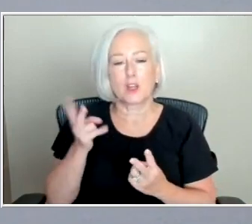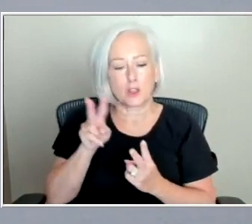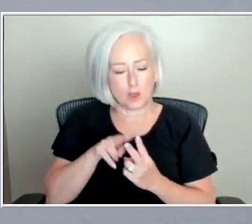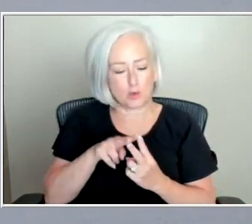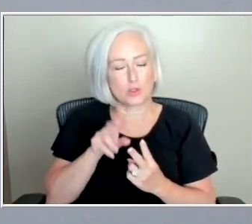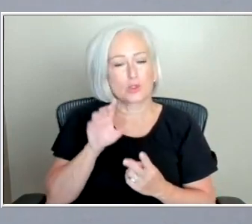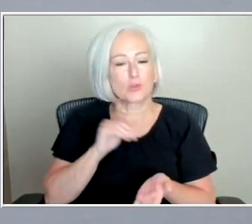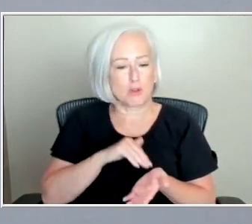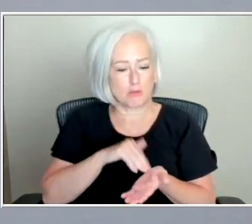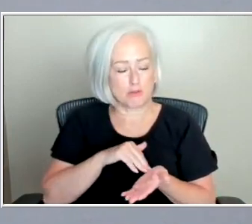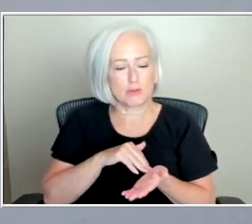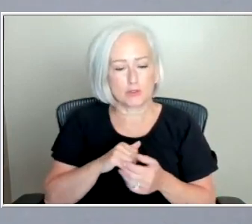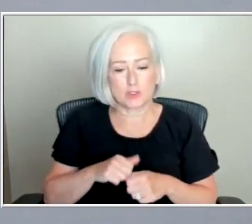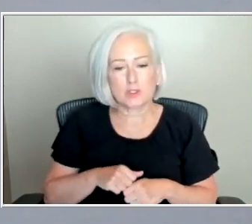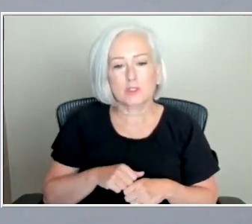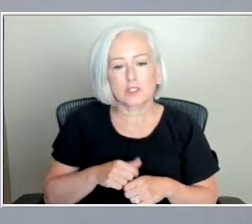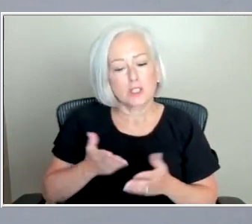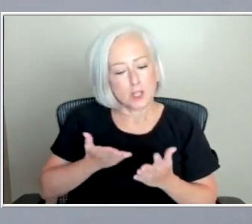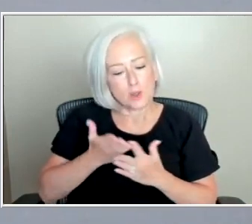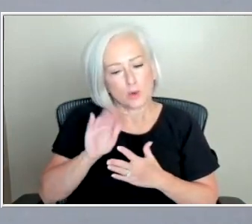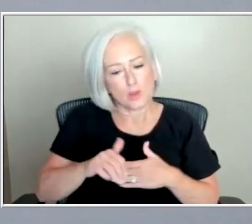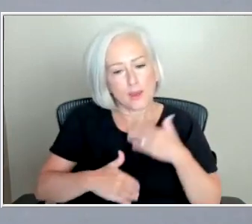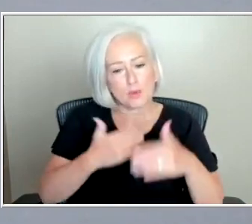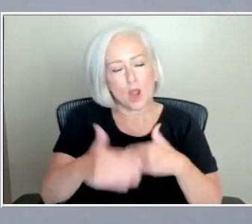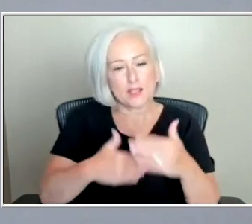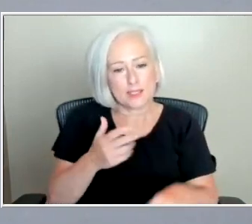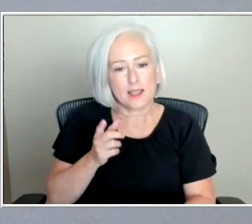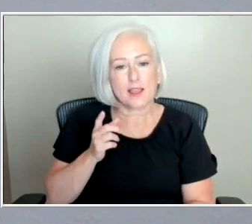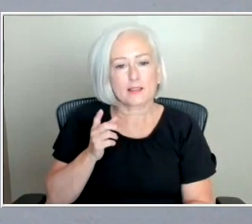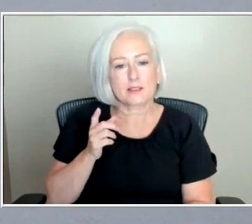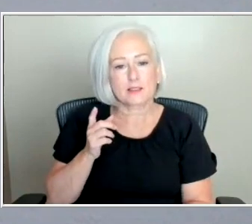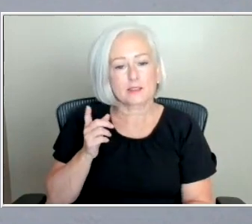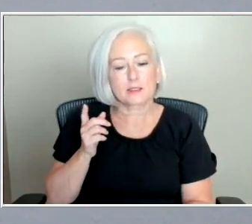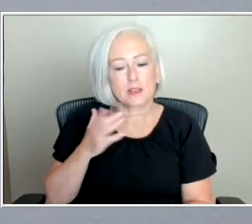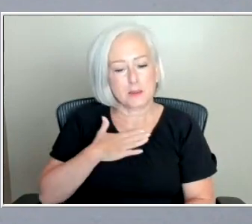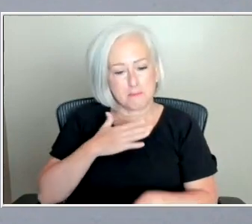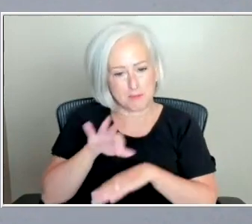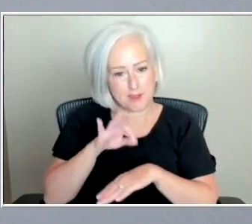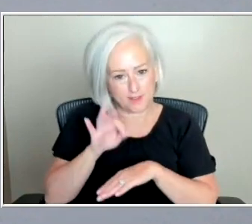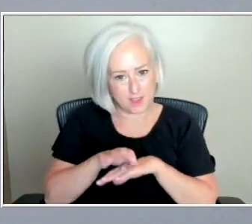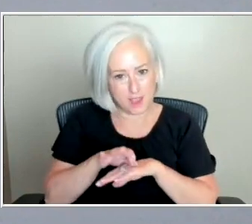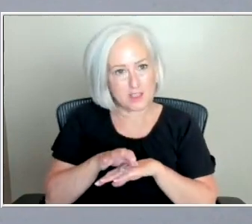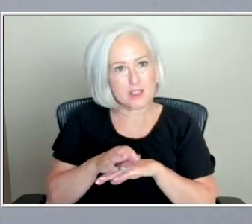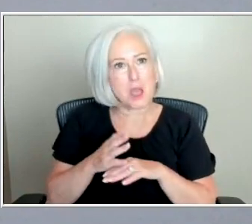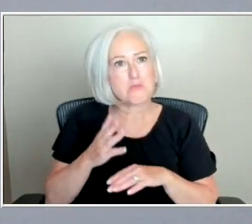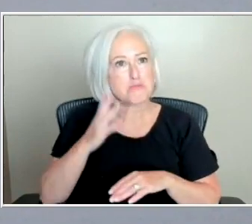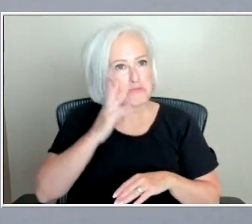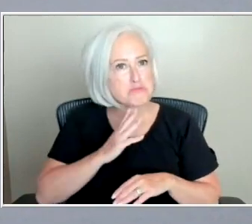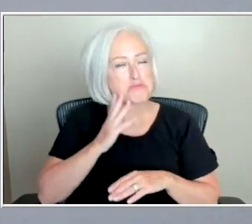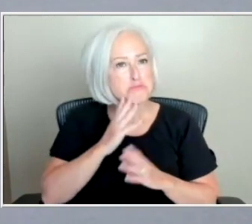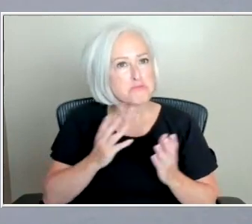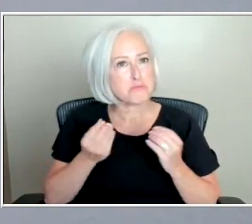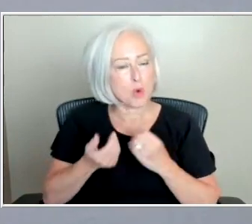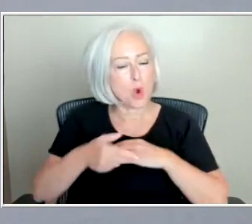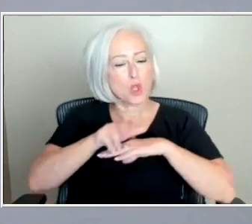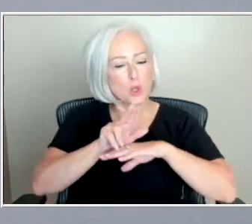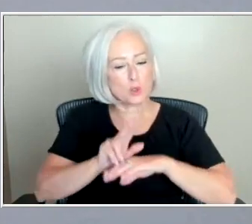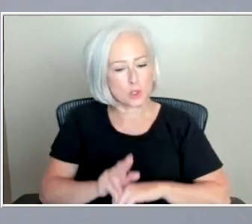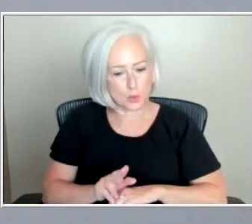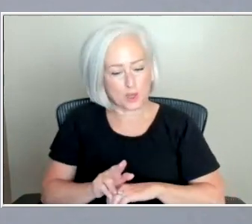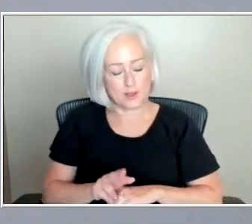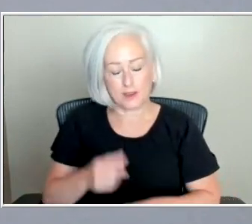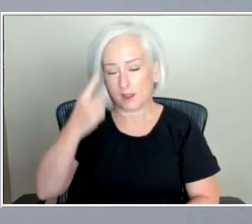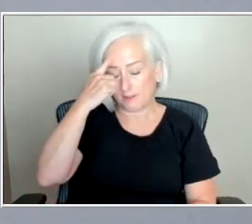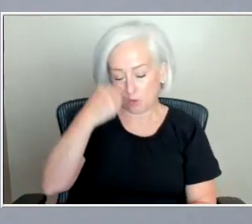So throughout the process, he got more used to it and more calm. For my mom and